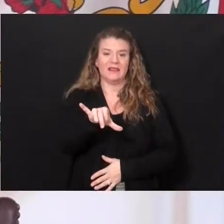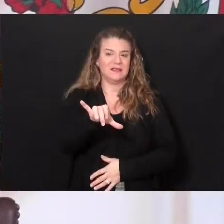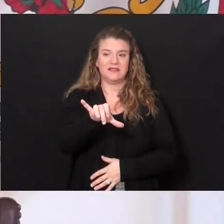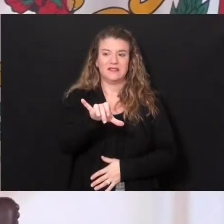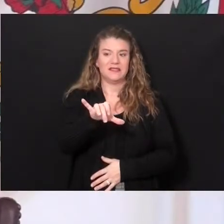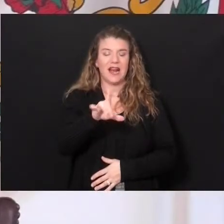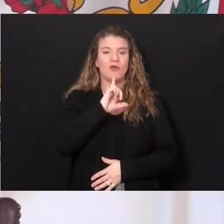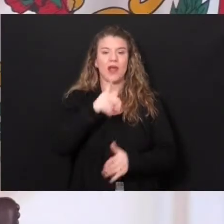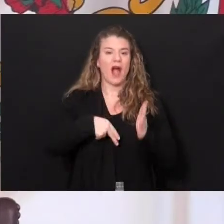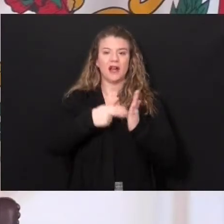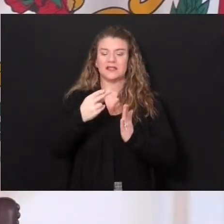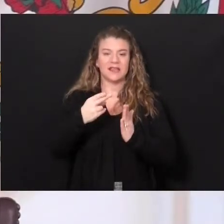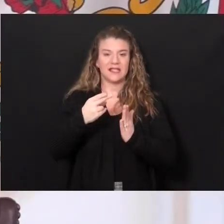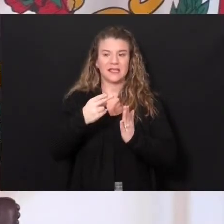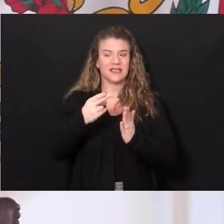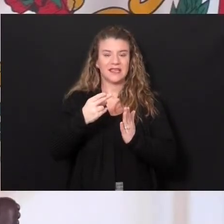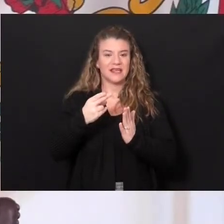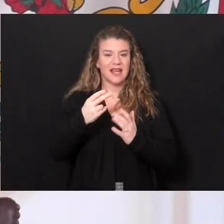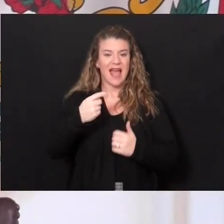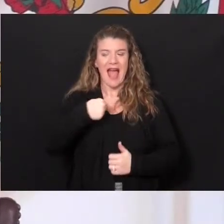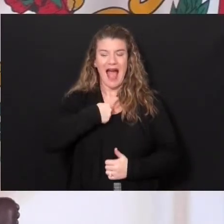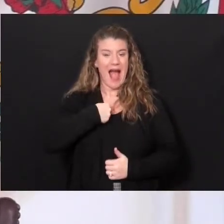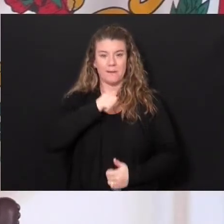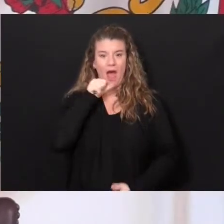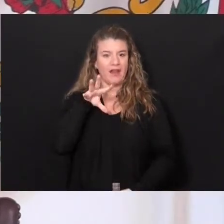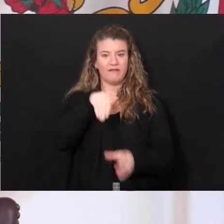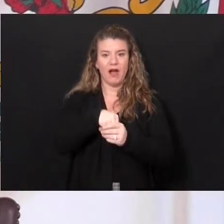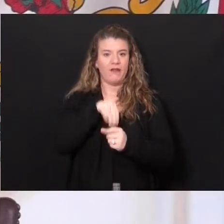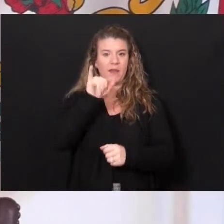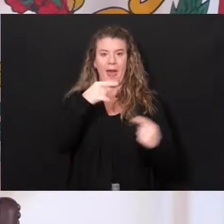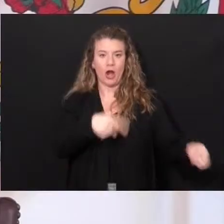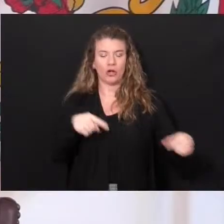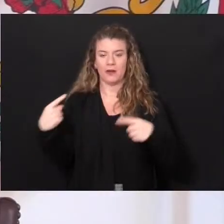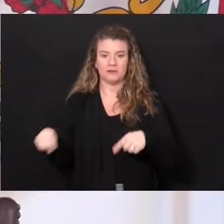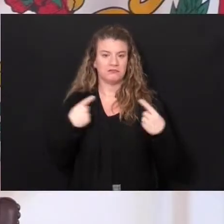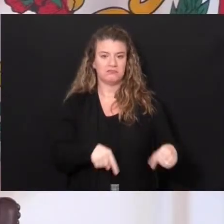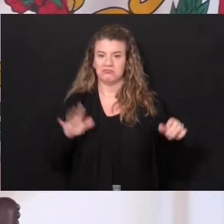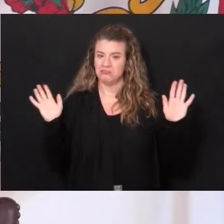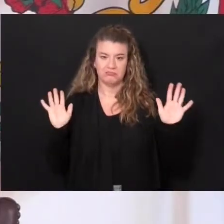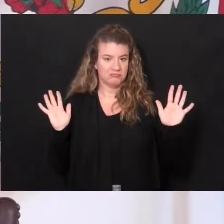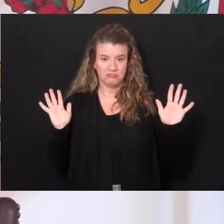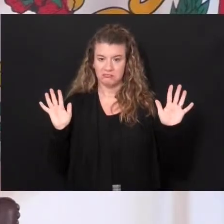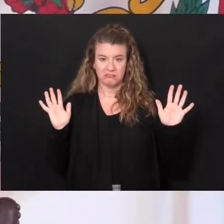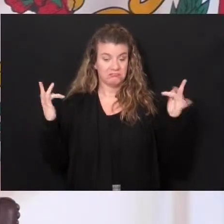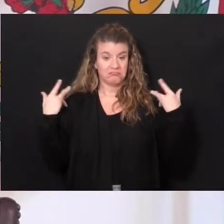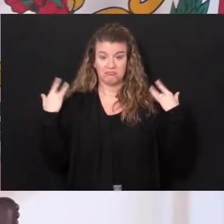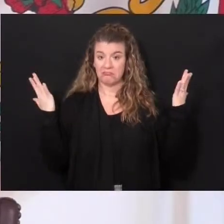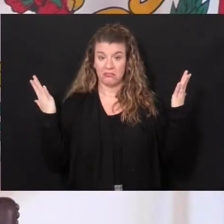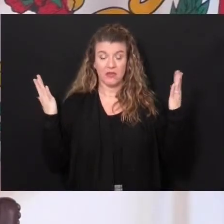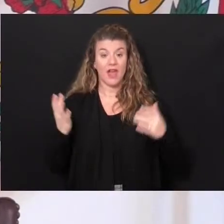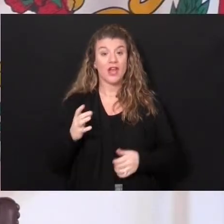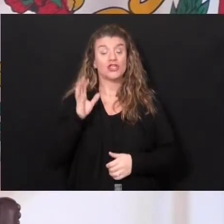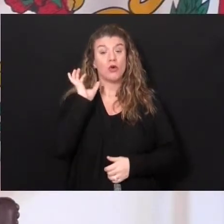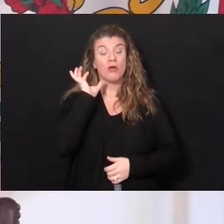really, at the end of the day, I'm not going to be that way. And so with all that, I